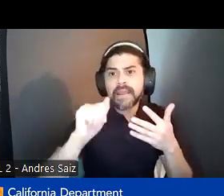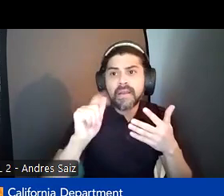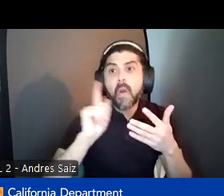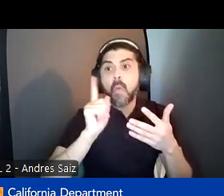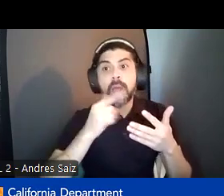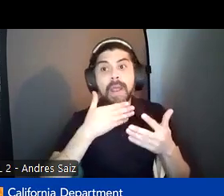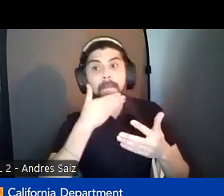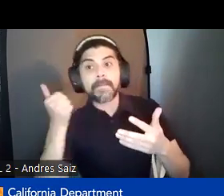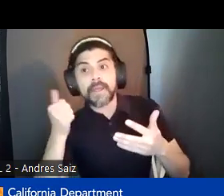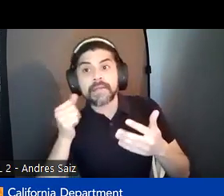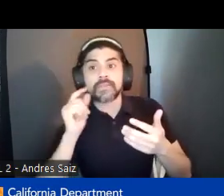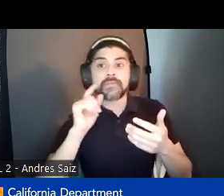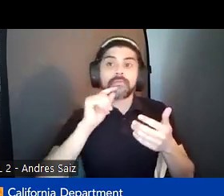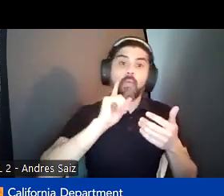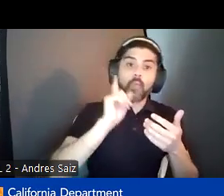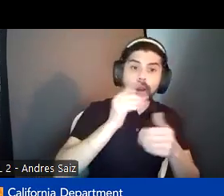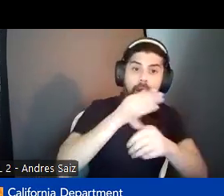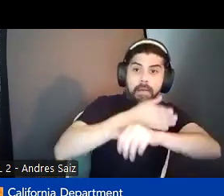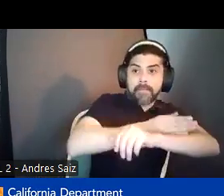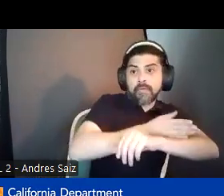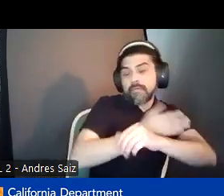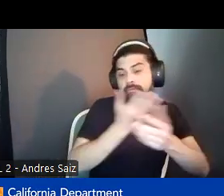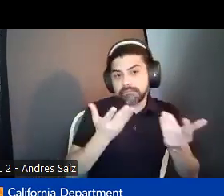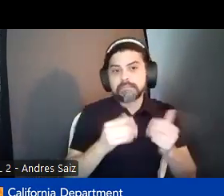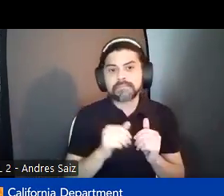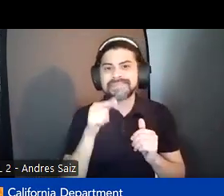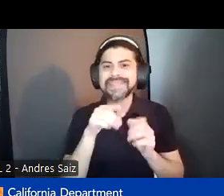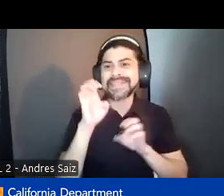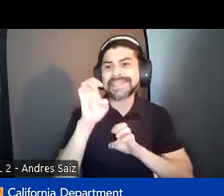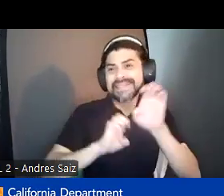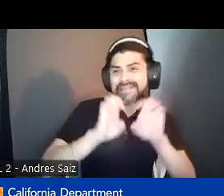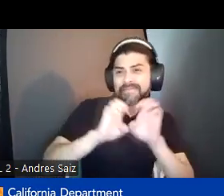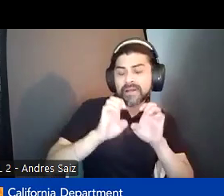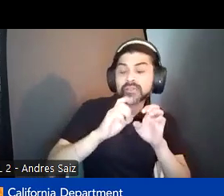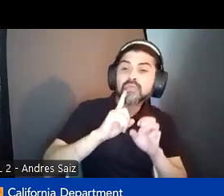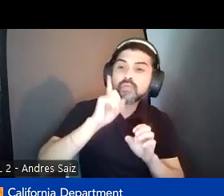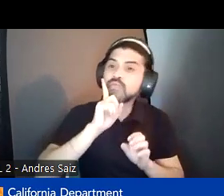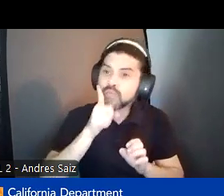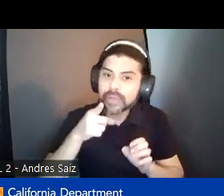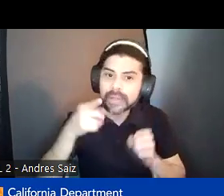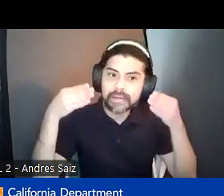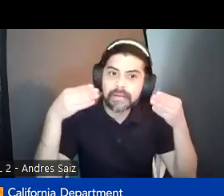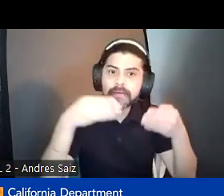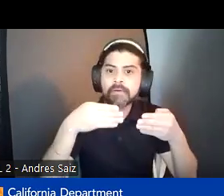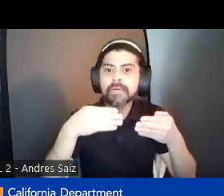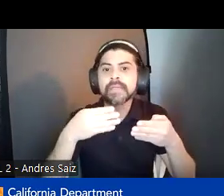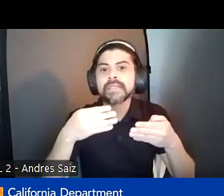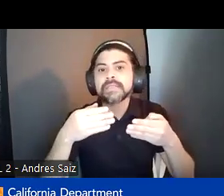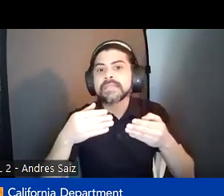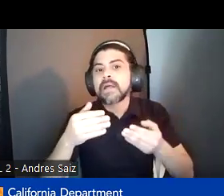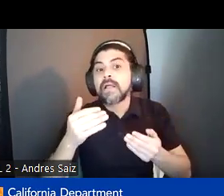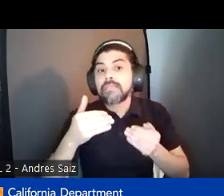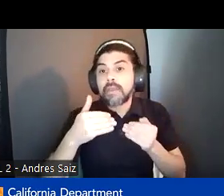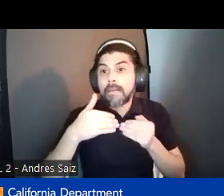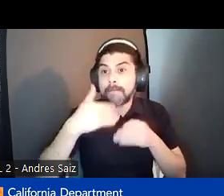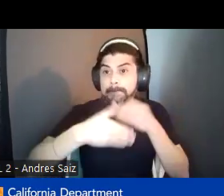provide more context on this shortly. But this evaluation is really about taking an honest look at the MPA implementation process to date.